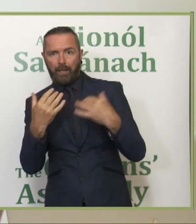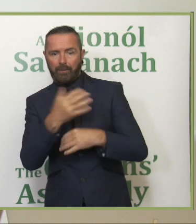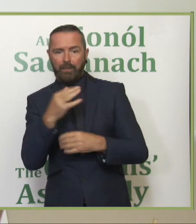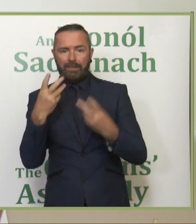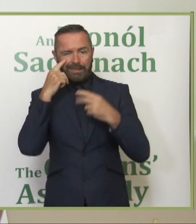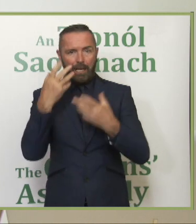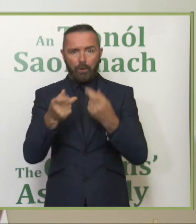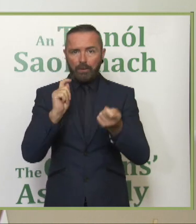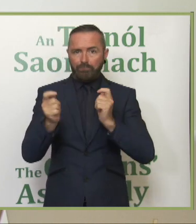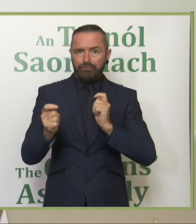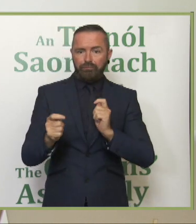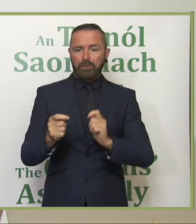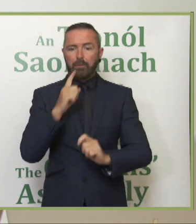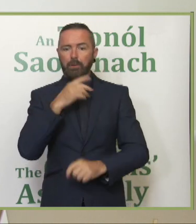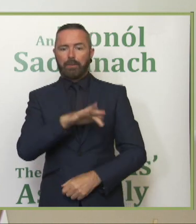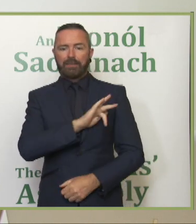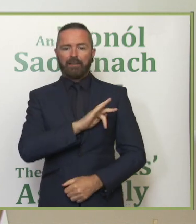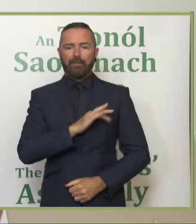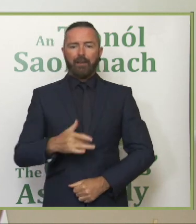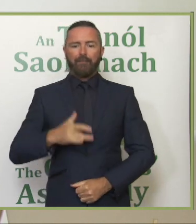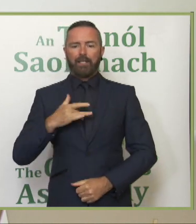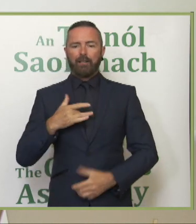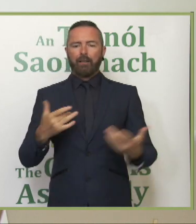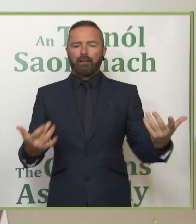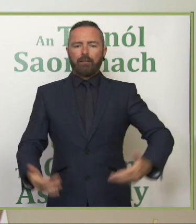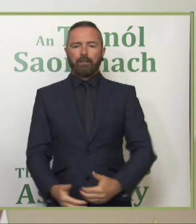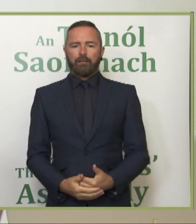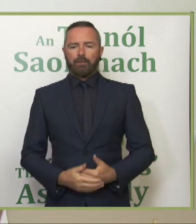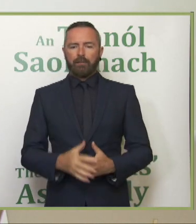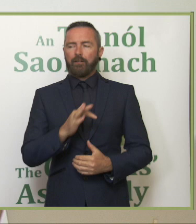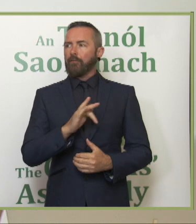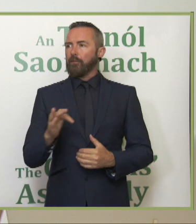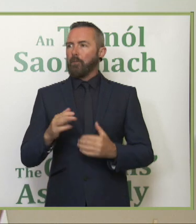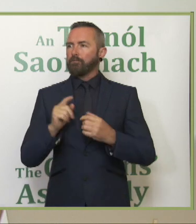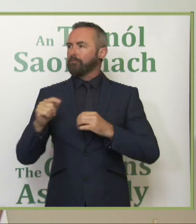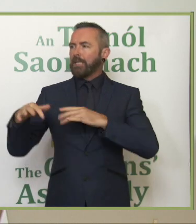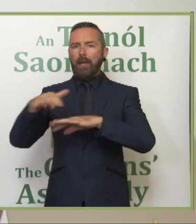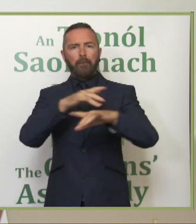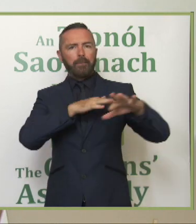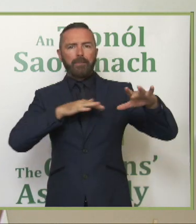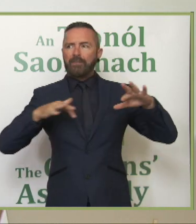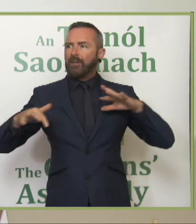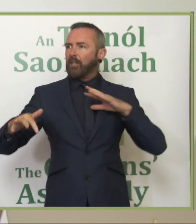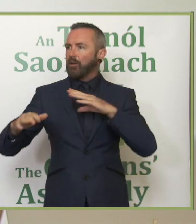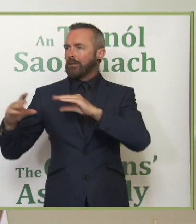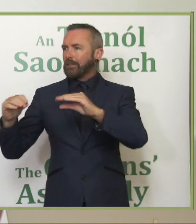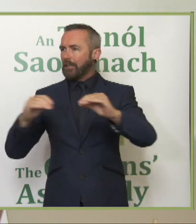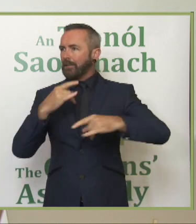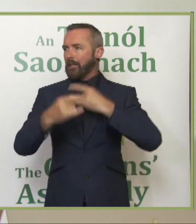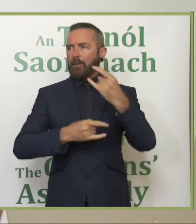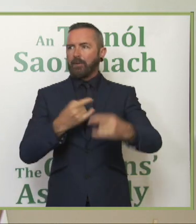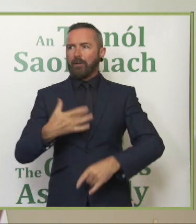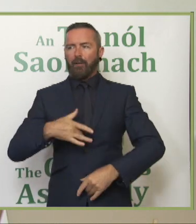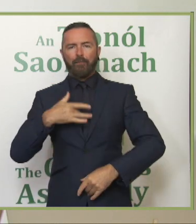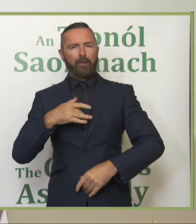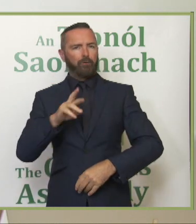and adjust. But certainly I felt from the feeling in the room and the atmosphere in the room and the chat in the room, it